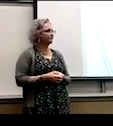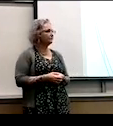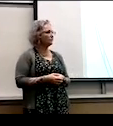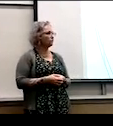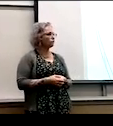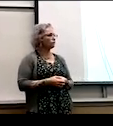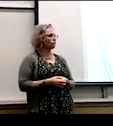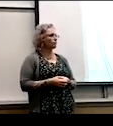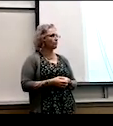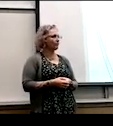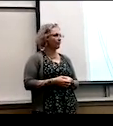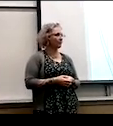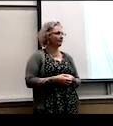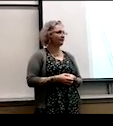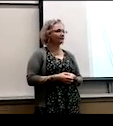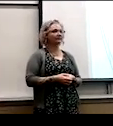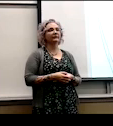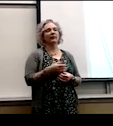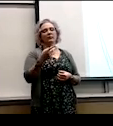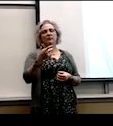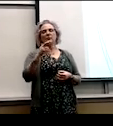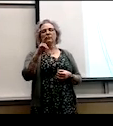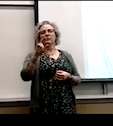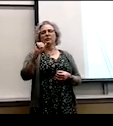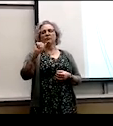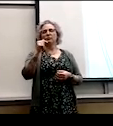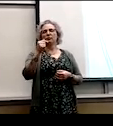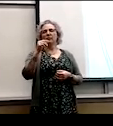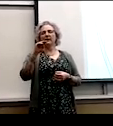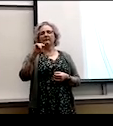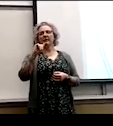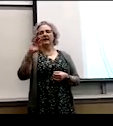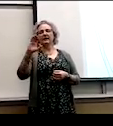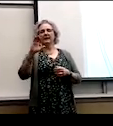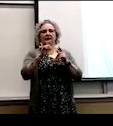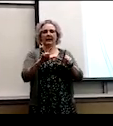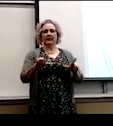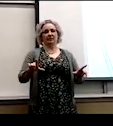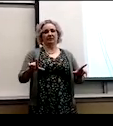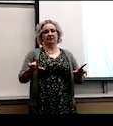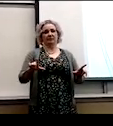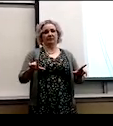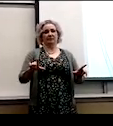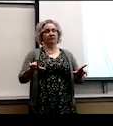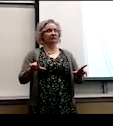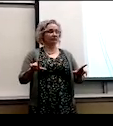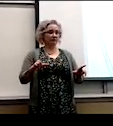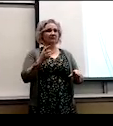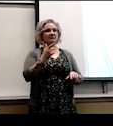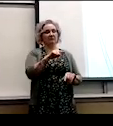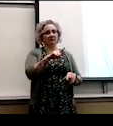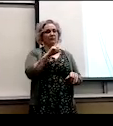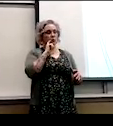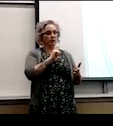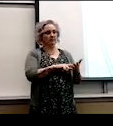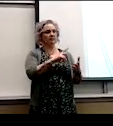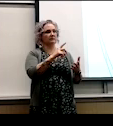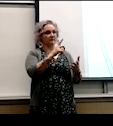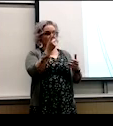The pragmatic language in the change in social discourse, got that one. Frontal release